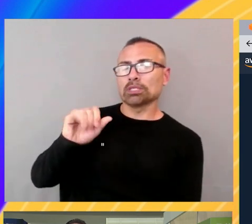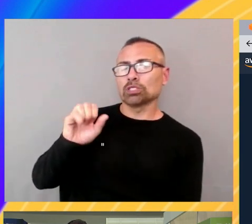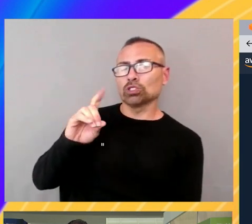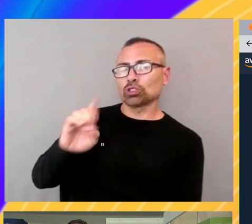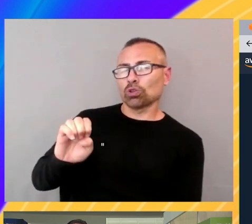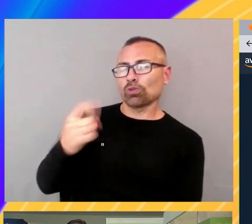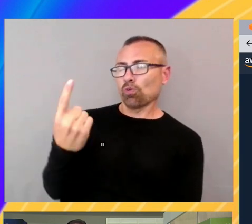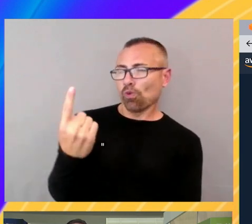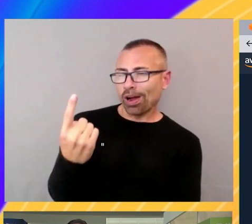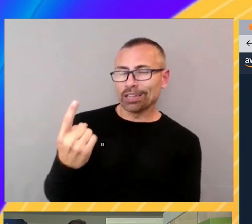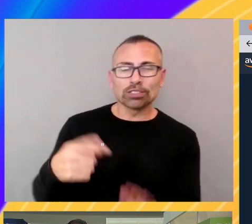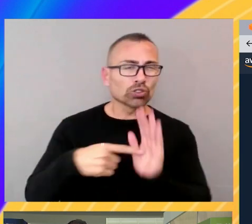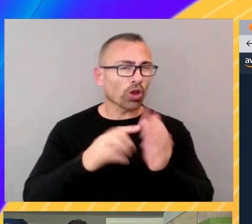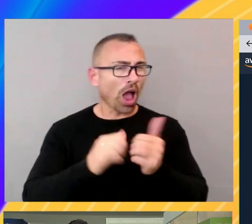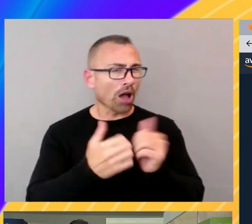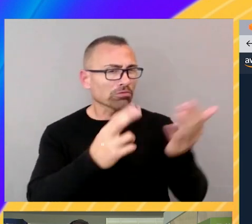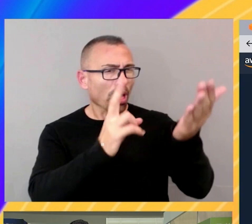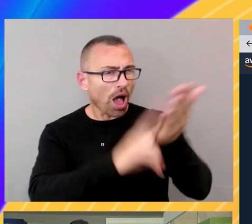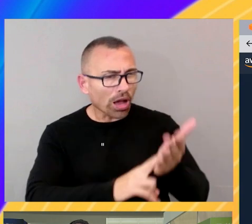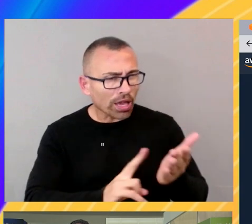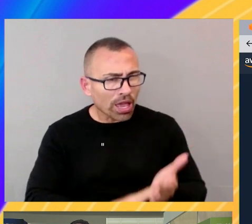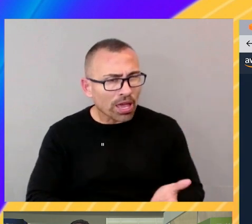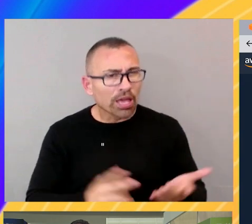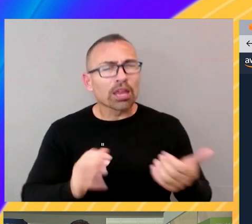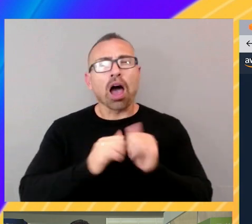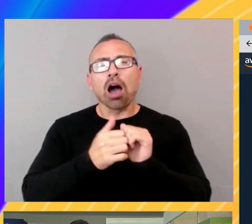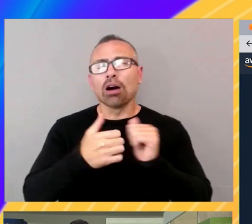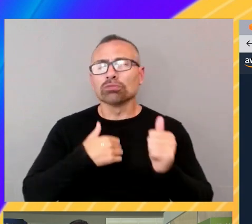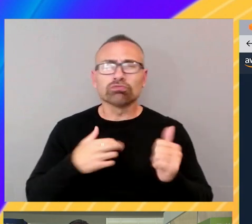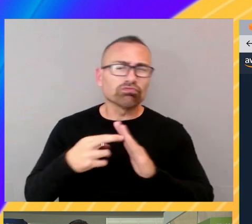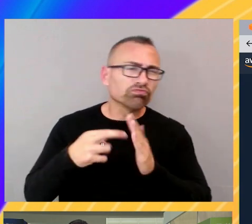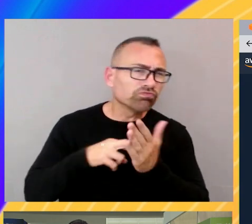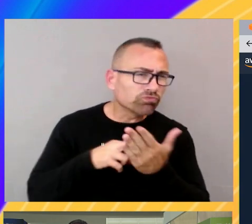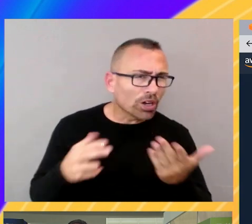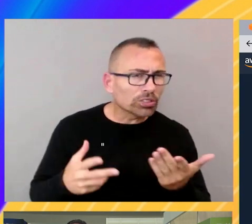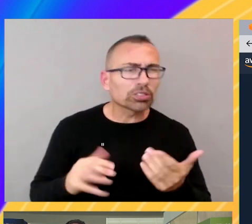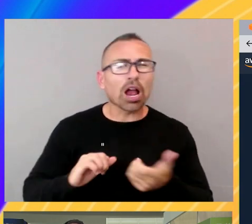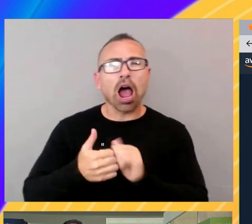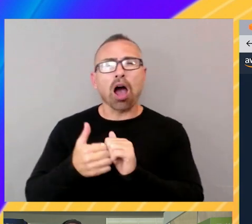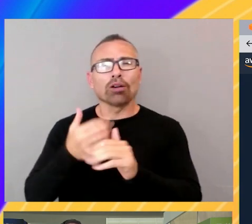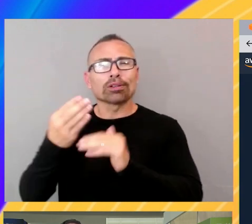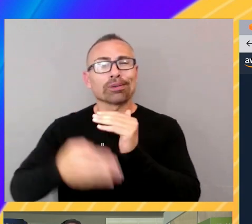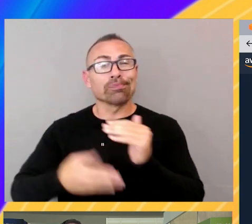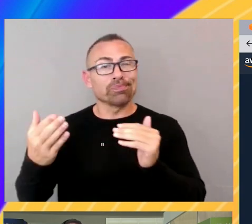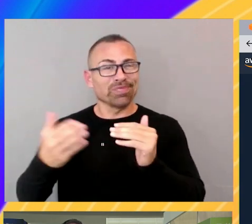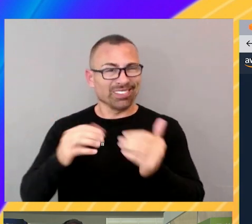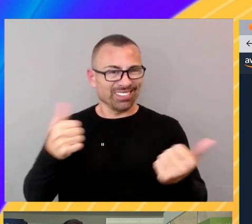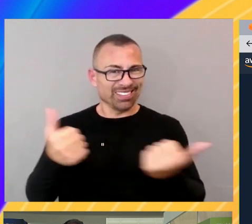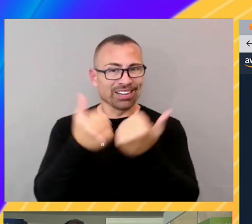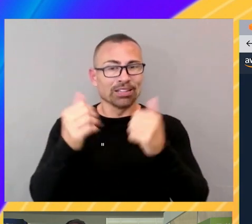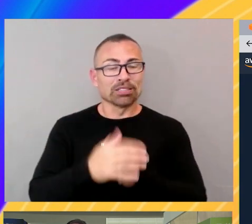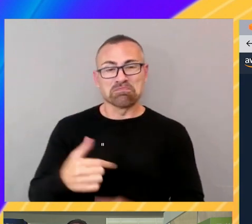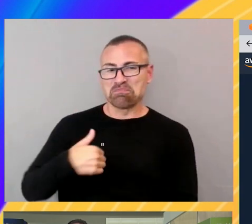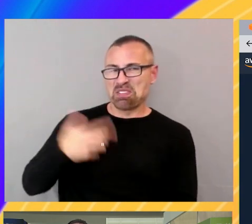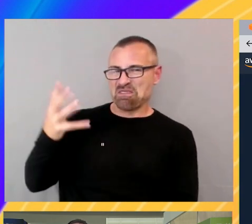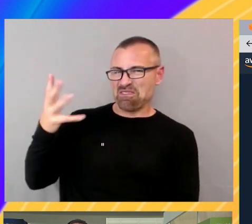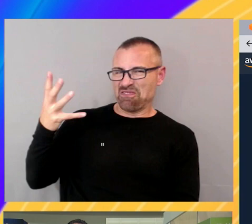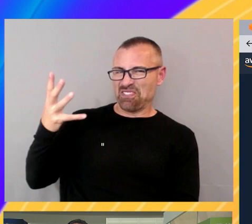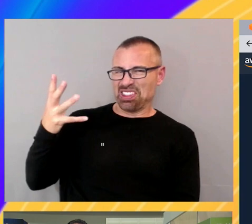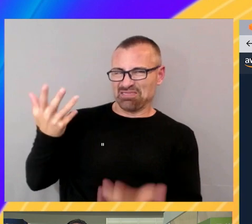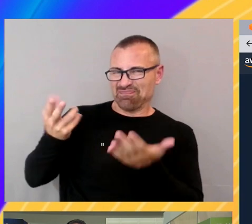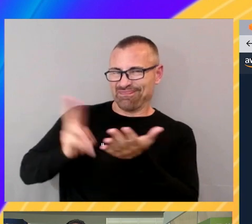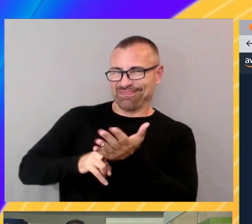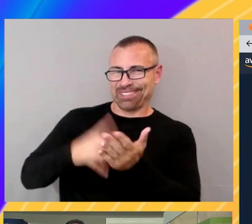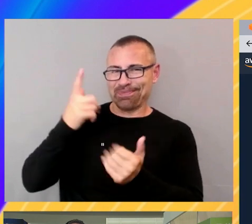get registered. You can complete all the different challenges. I've already signed in because I've authenticated using AWS Skill Builder. Now, AWS